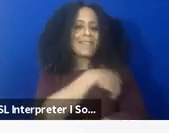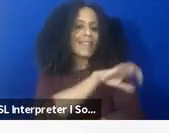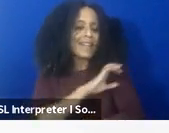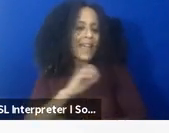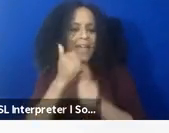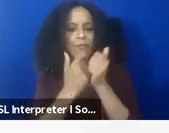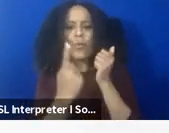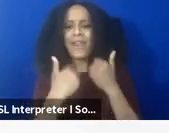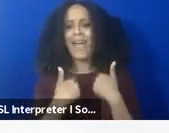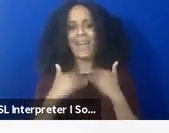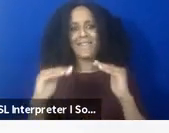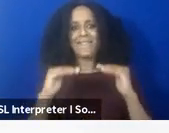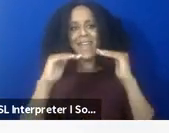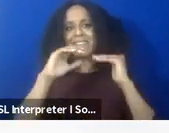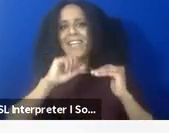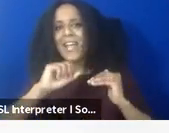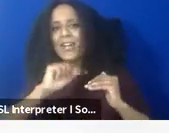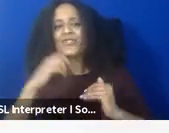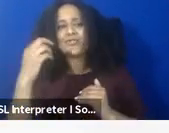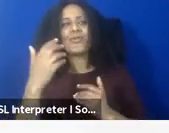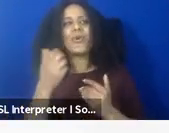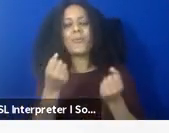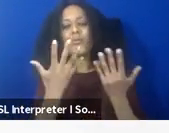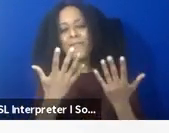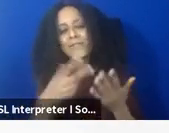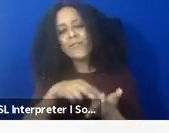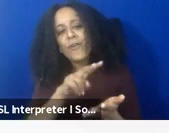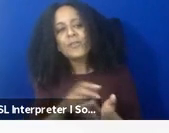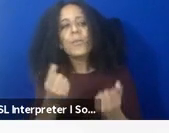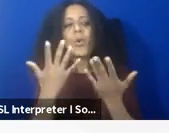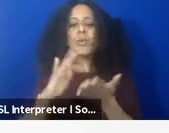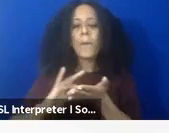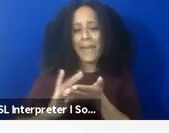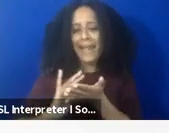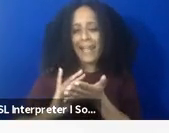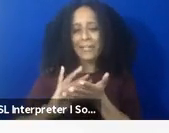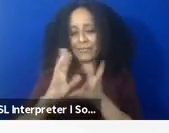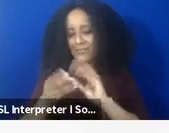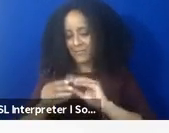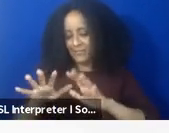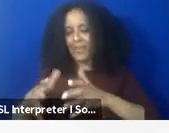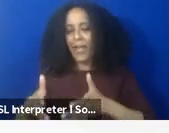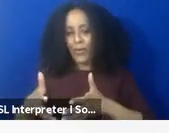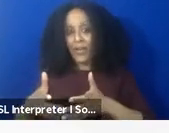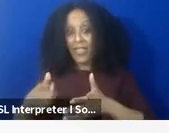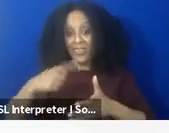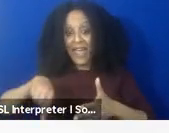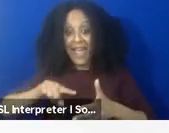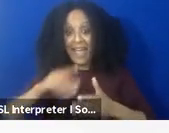factors, mainly advanced age or previous falls or multiple medications. But what was surprising about the data set